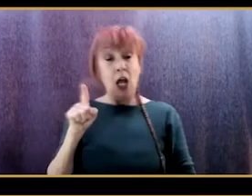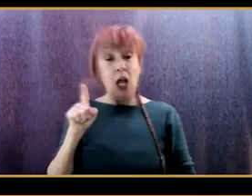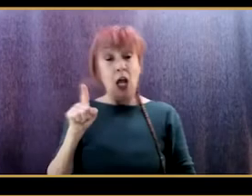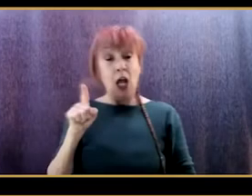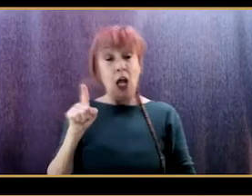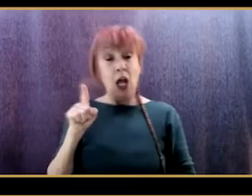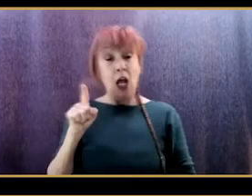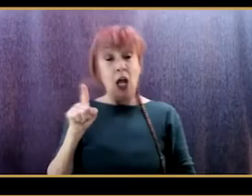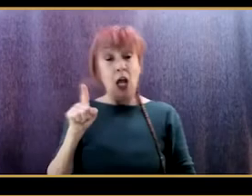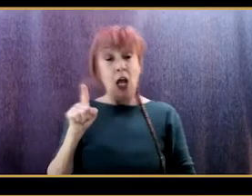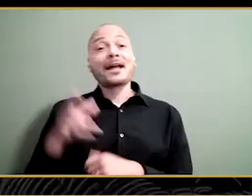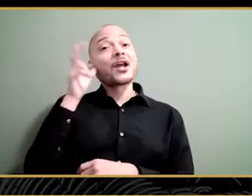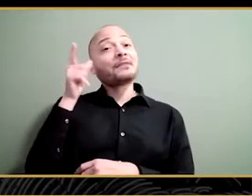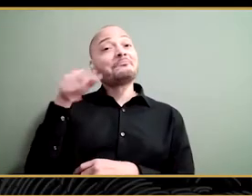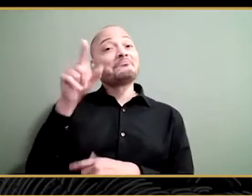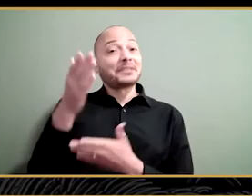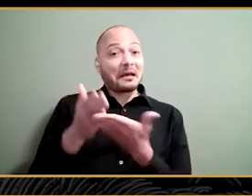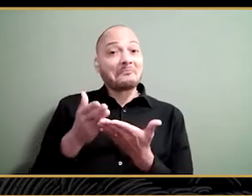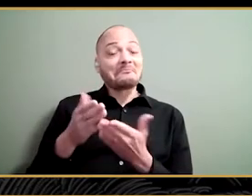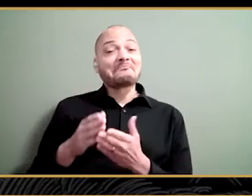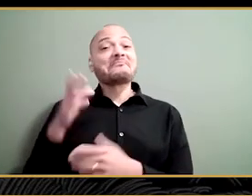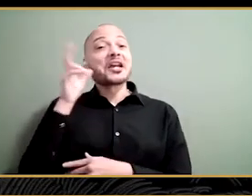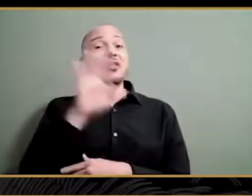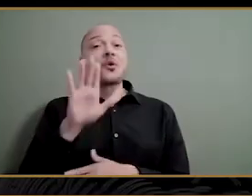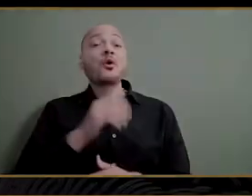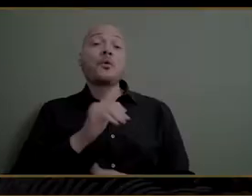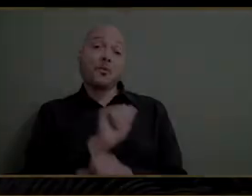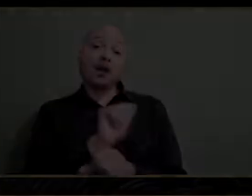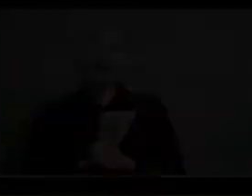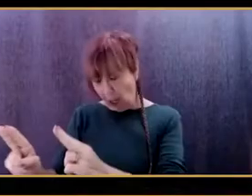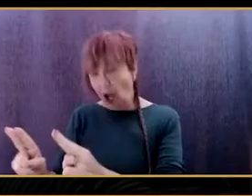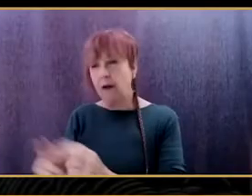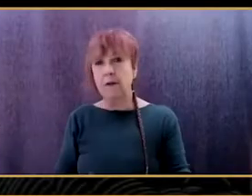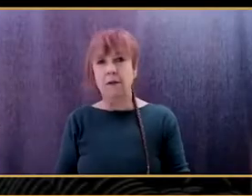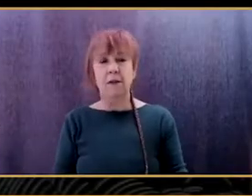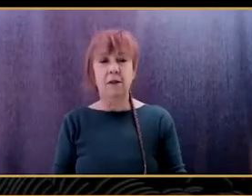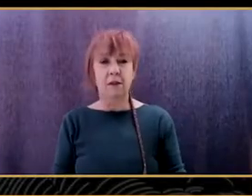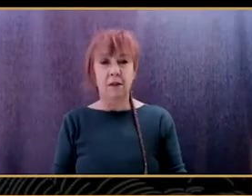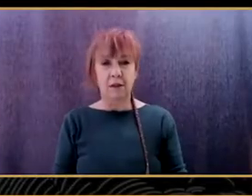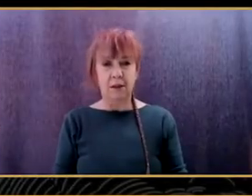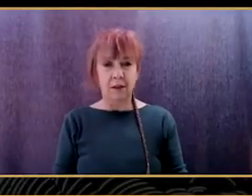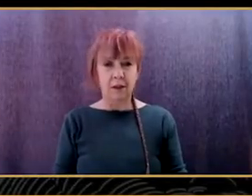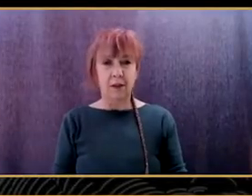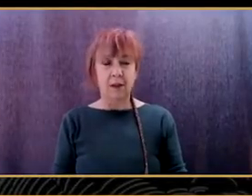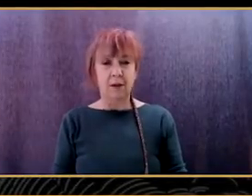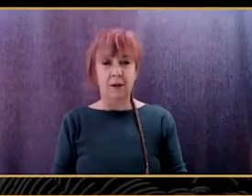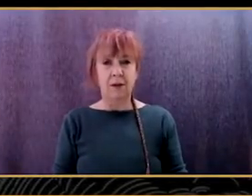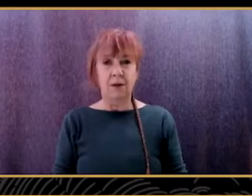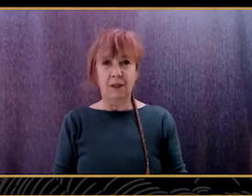photographs and name IDs. Quotations in bold white text. And messages congratulating or announcing winners.